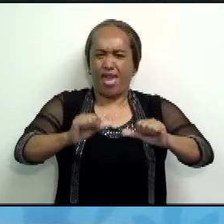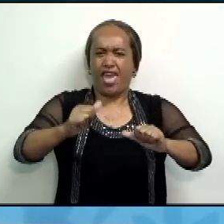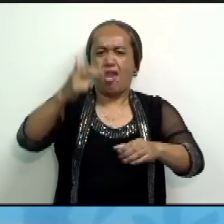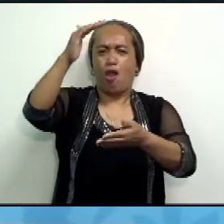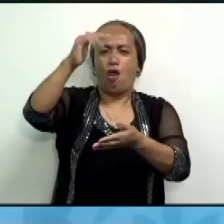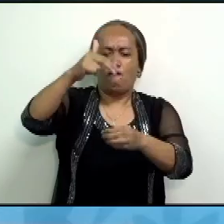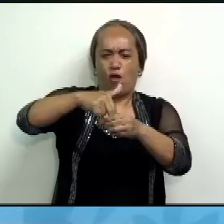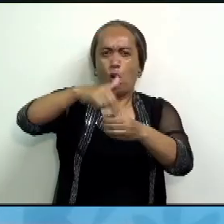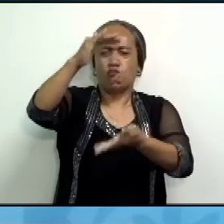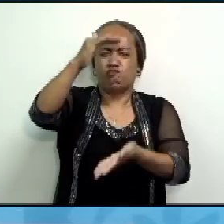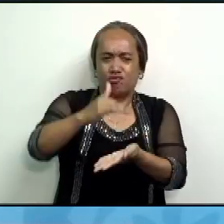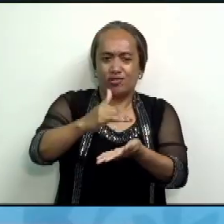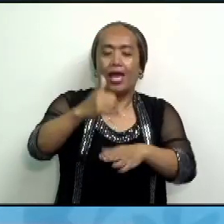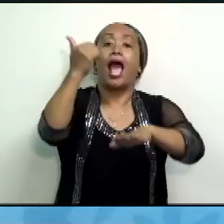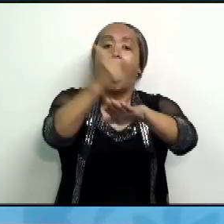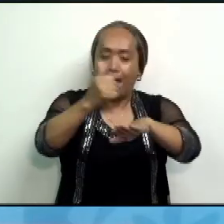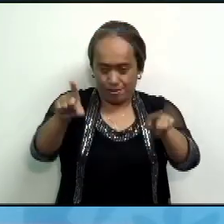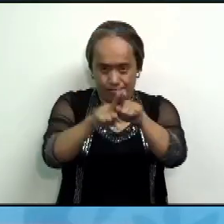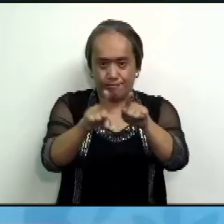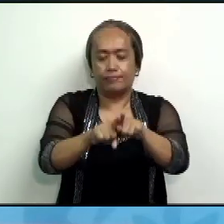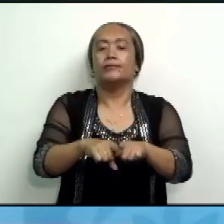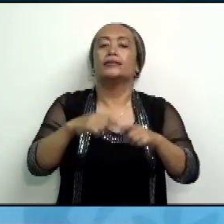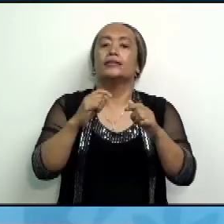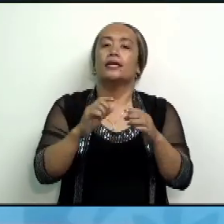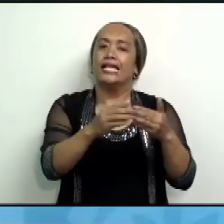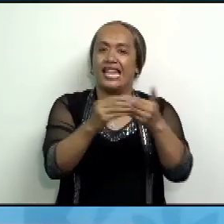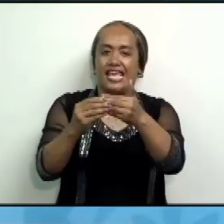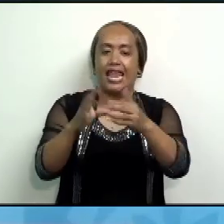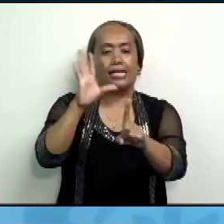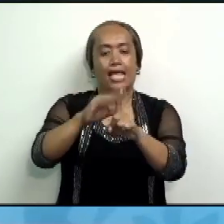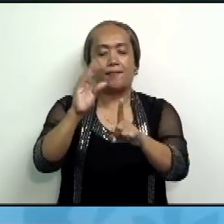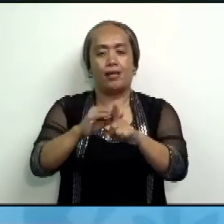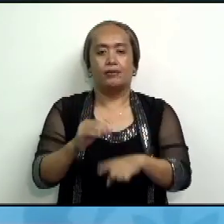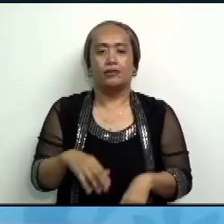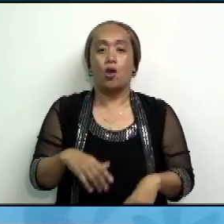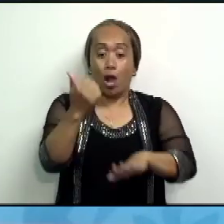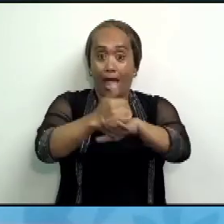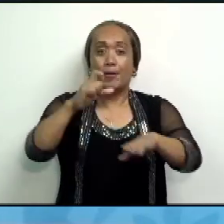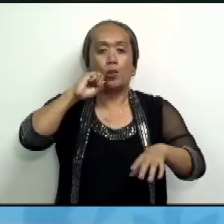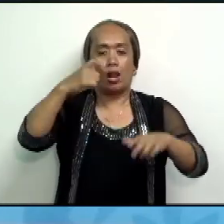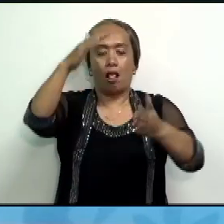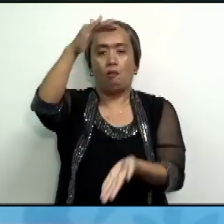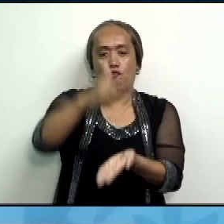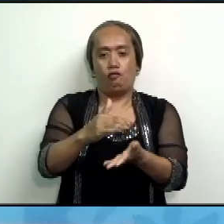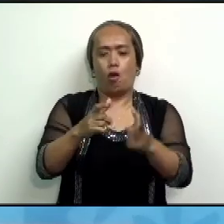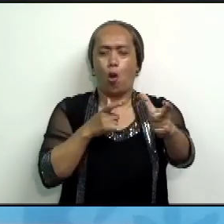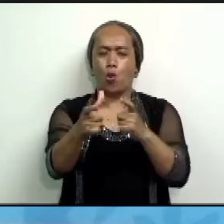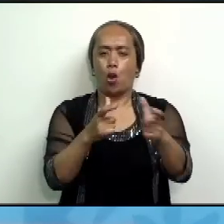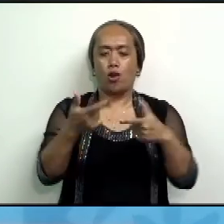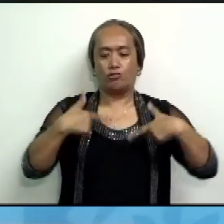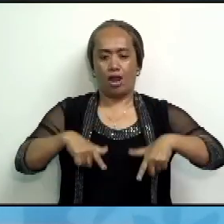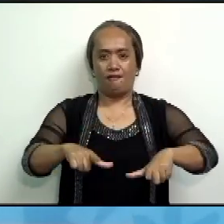Government will lead by example. We are reducing travel, controlling vehicle